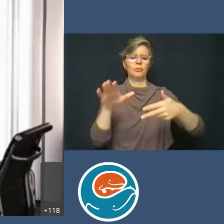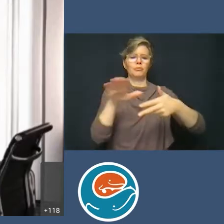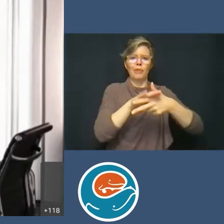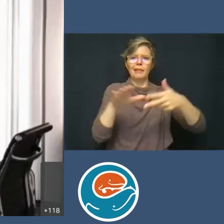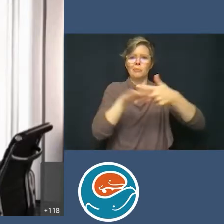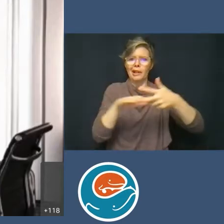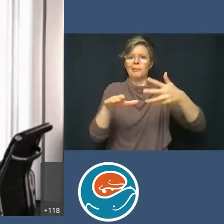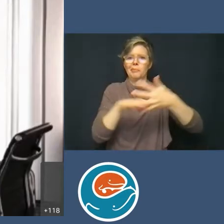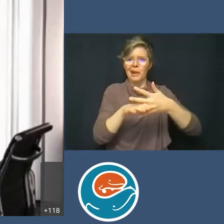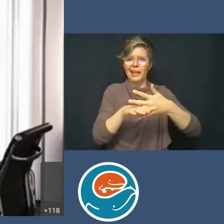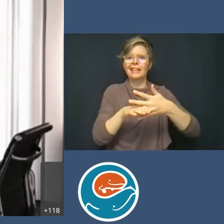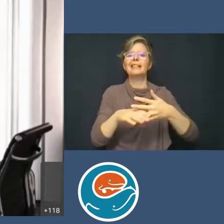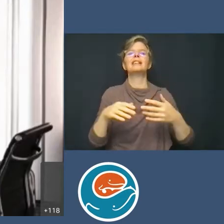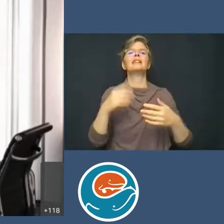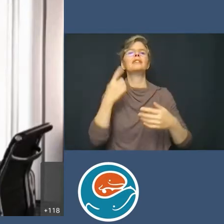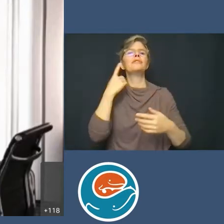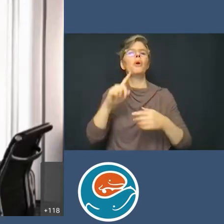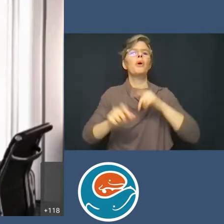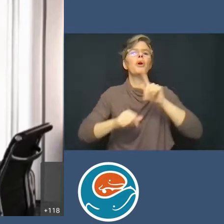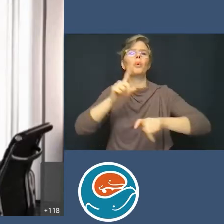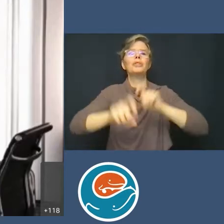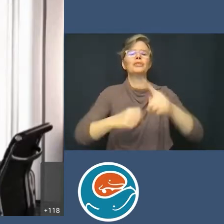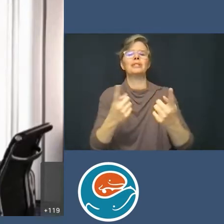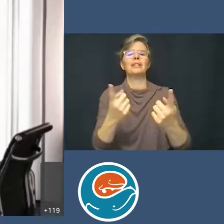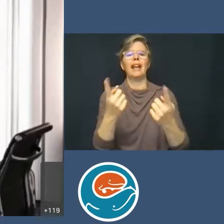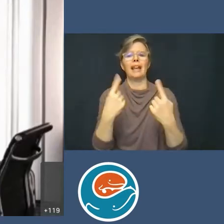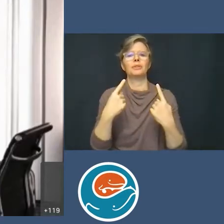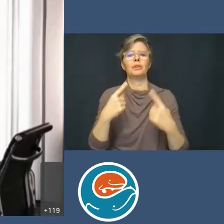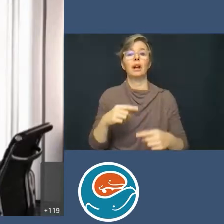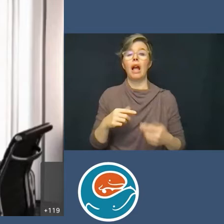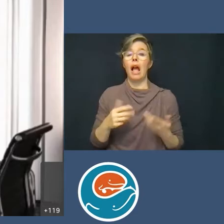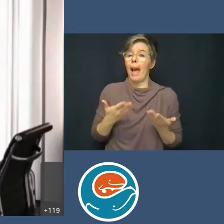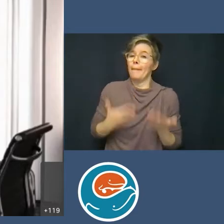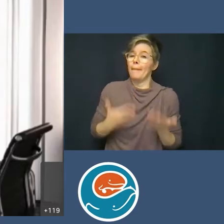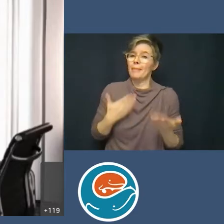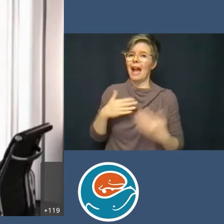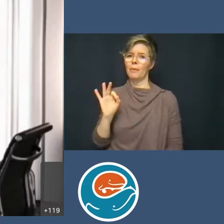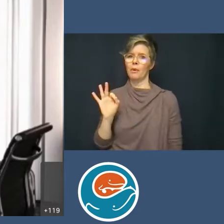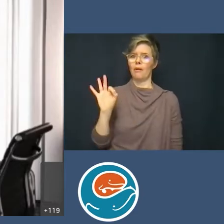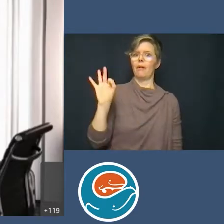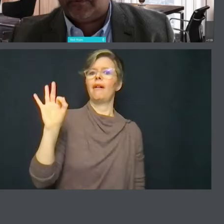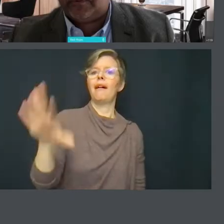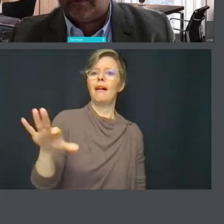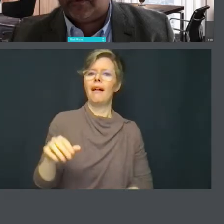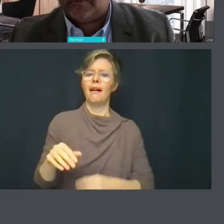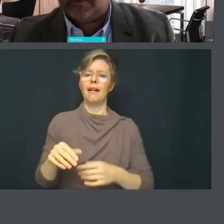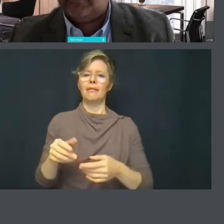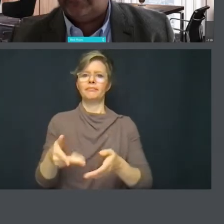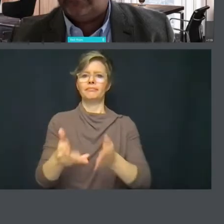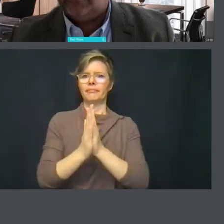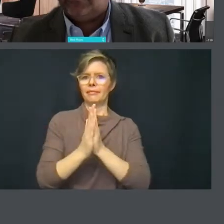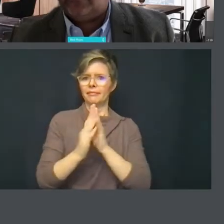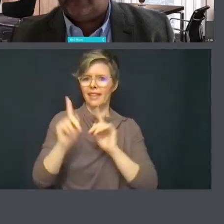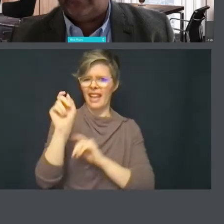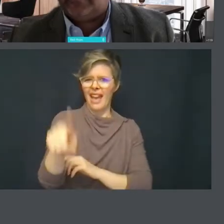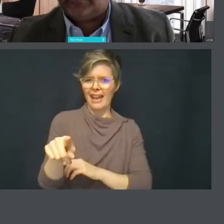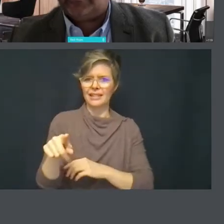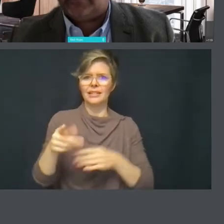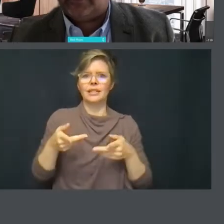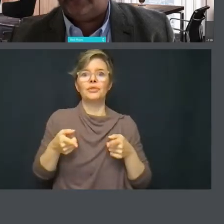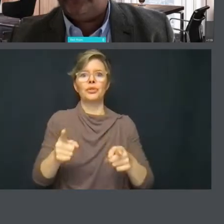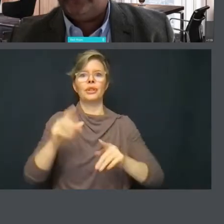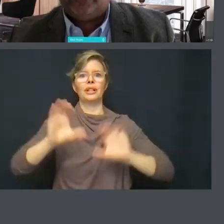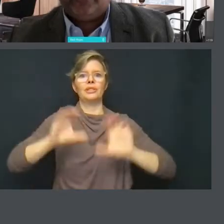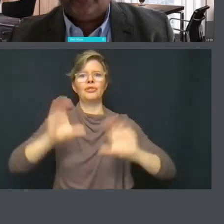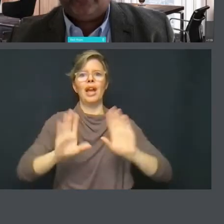be asking people questions as I talk as well. So if I end up doing that, I do have my chat window open and I'll be able to hopefully